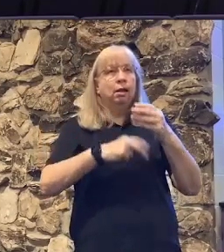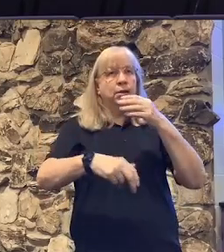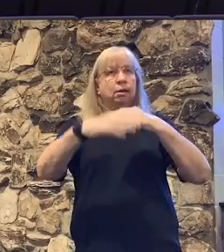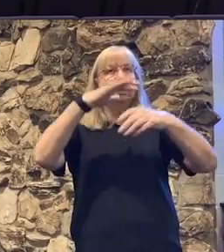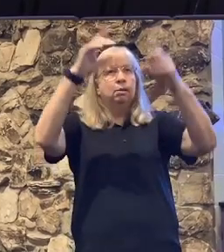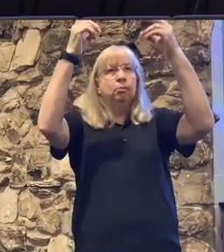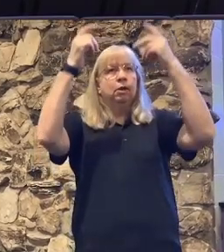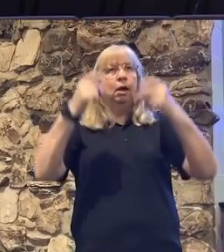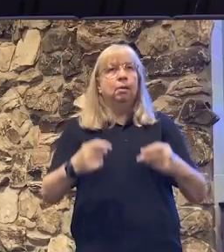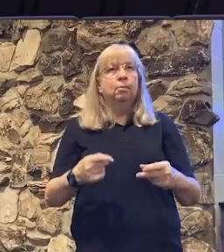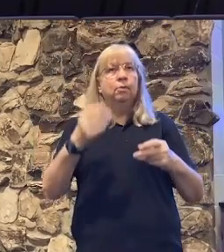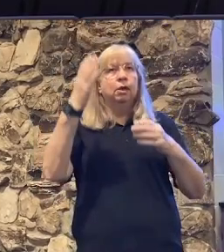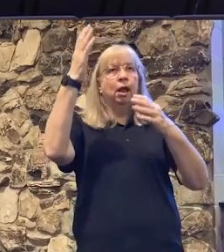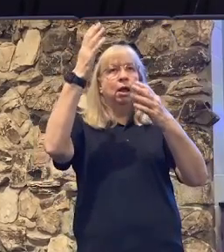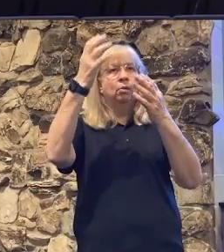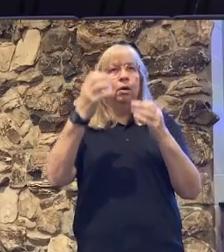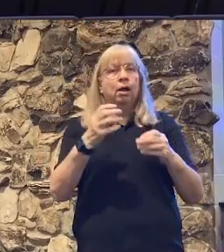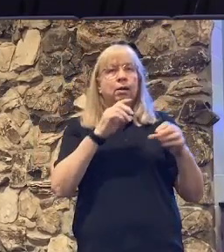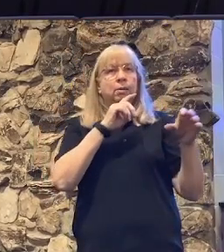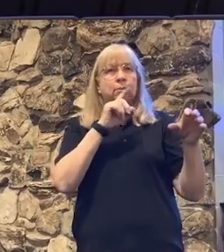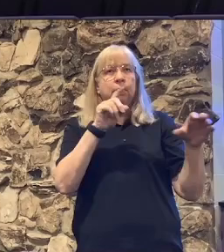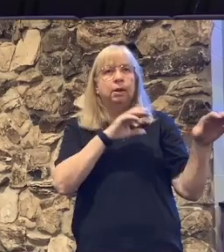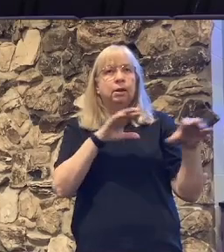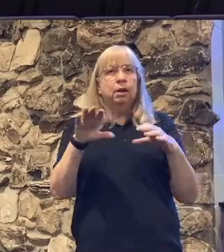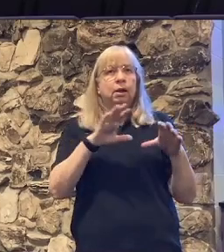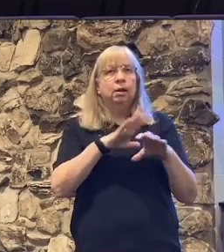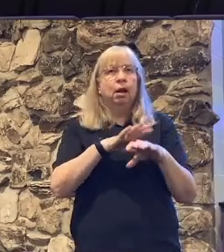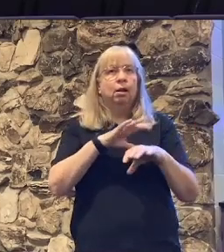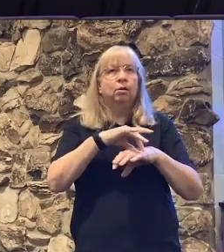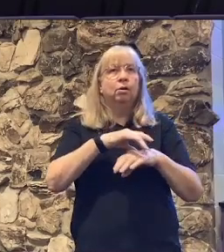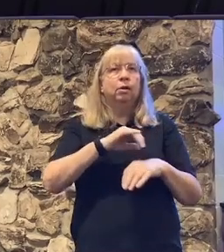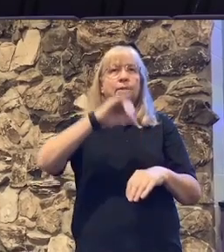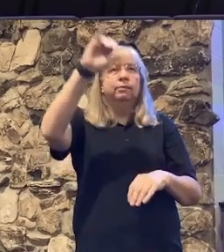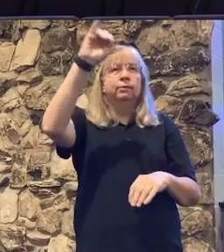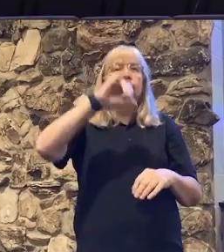come, thy will be done.